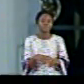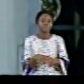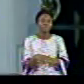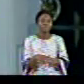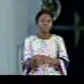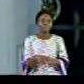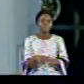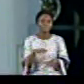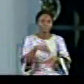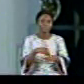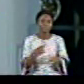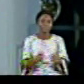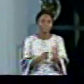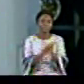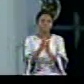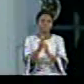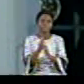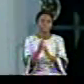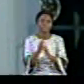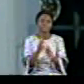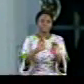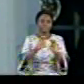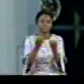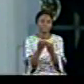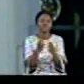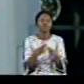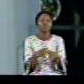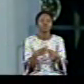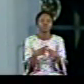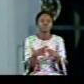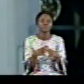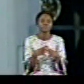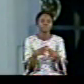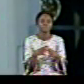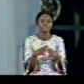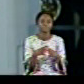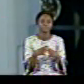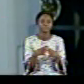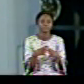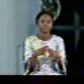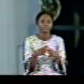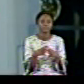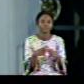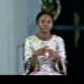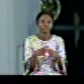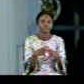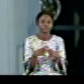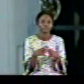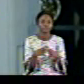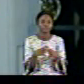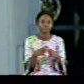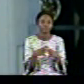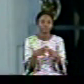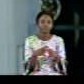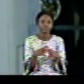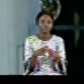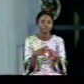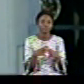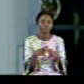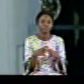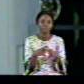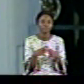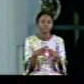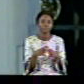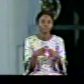side here, just ask about the auditorium. You'll be led to that place. There will be a sign